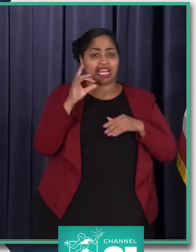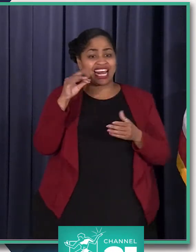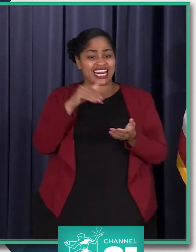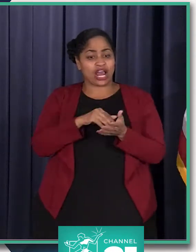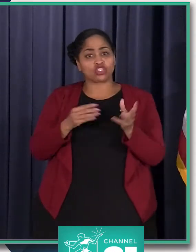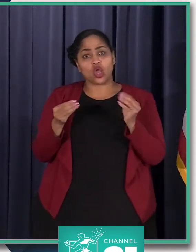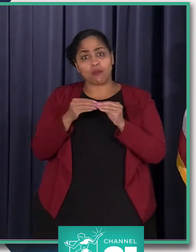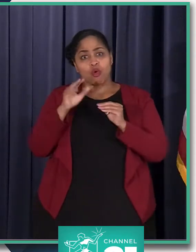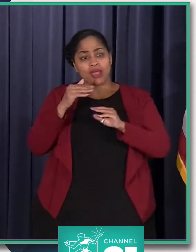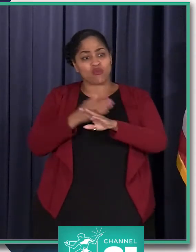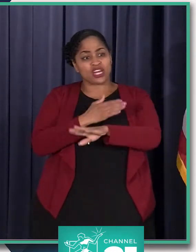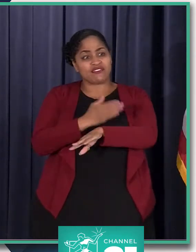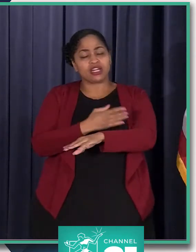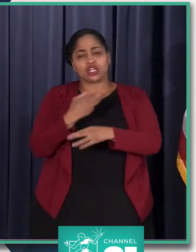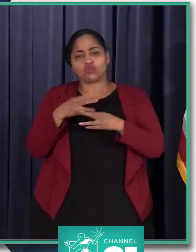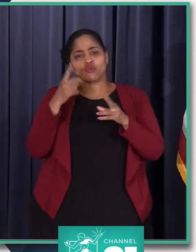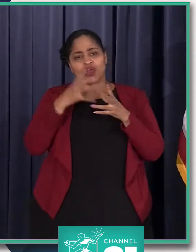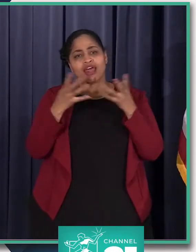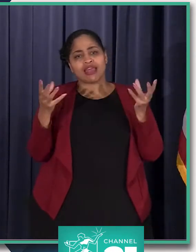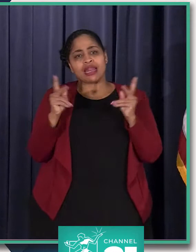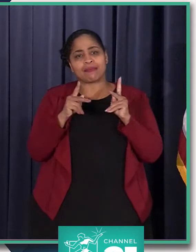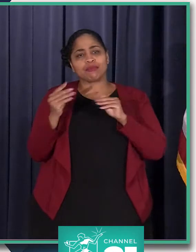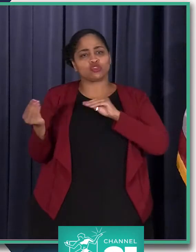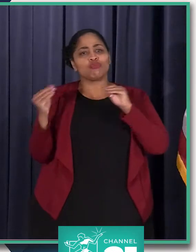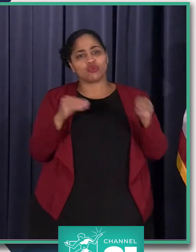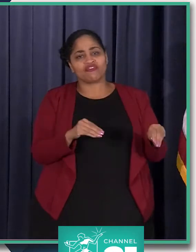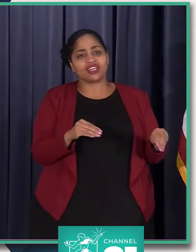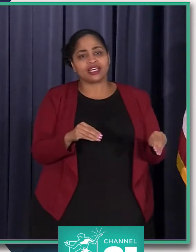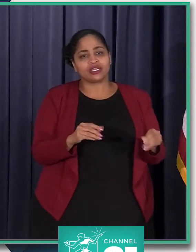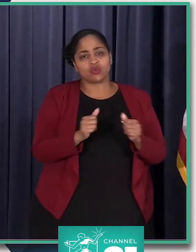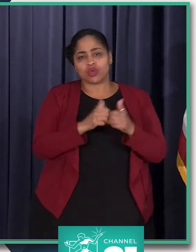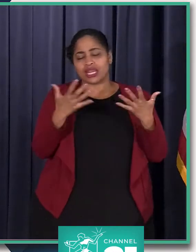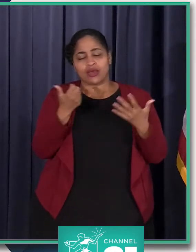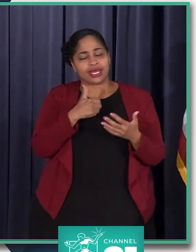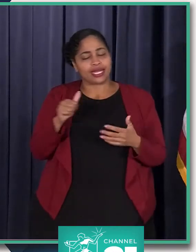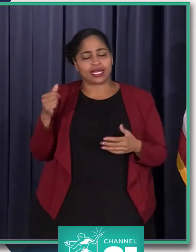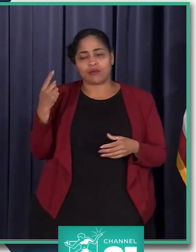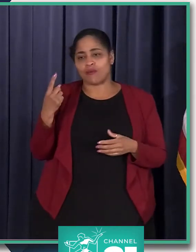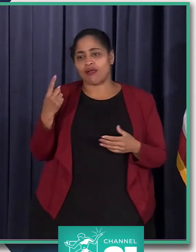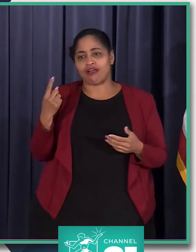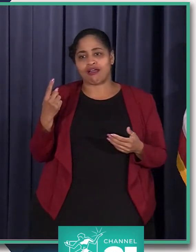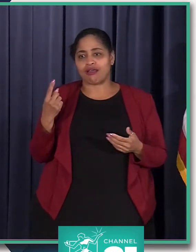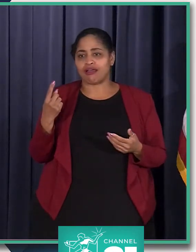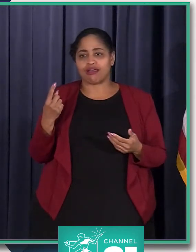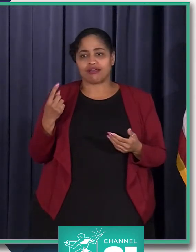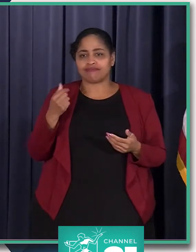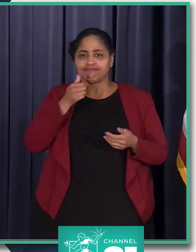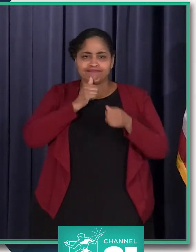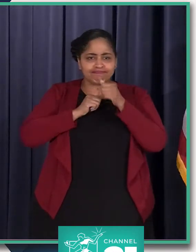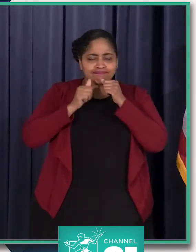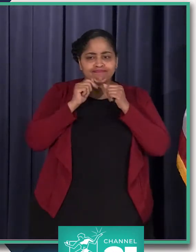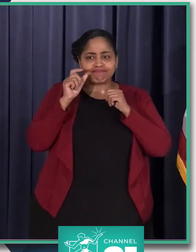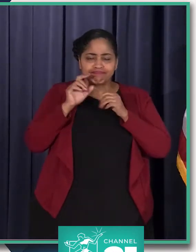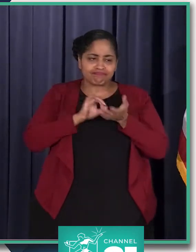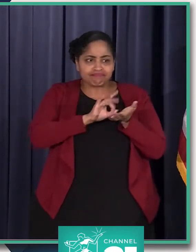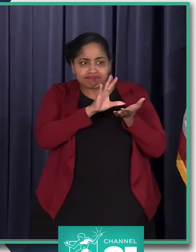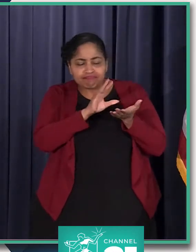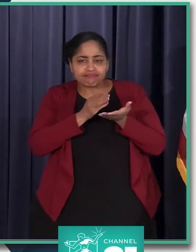them, there's room for a whole lot of folks to move in without anybody being pushed out. As I said